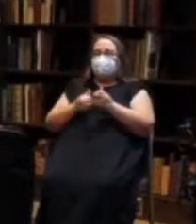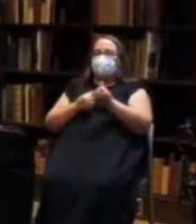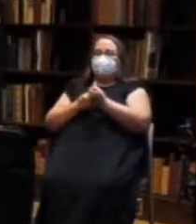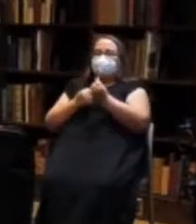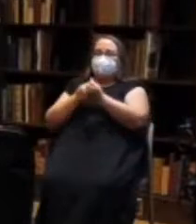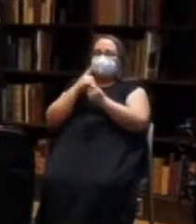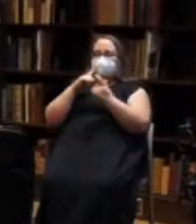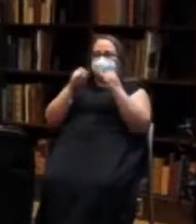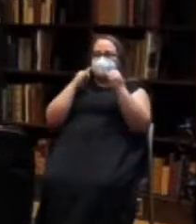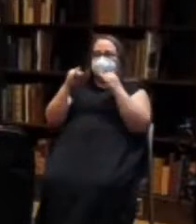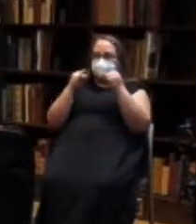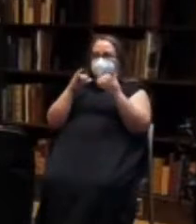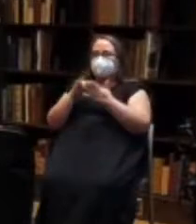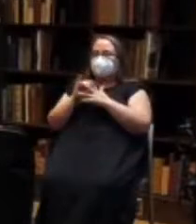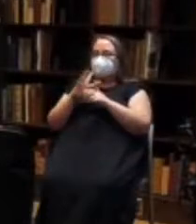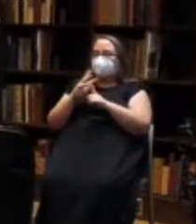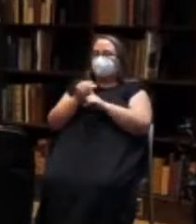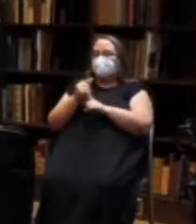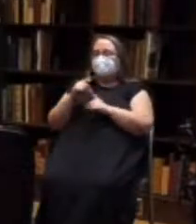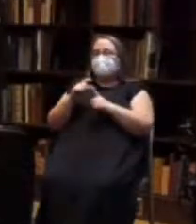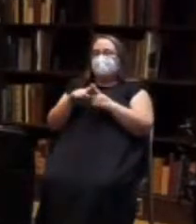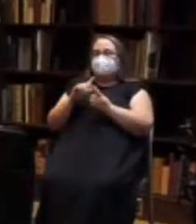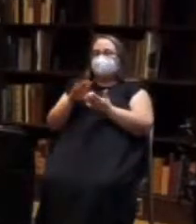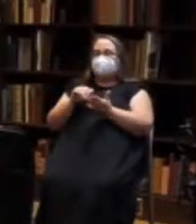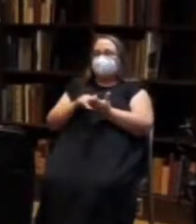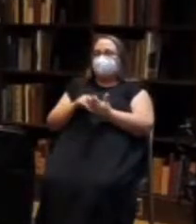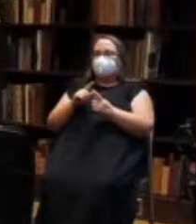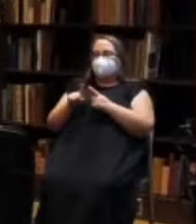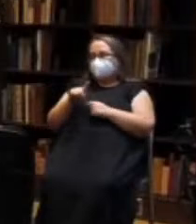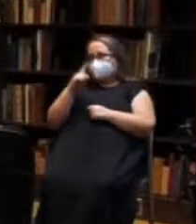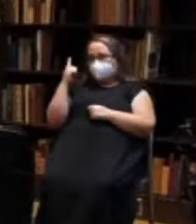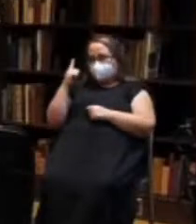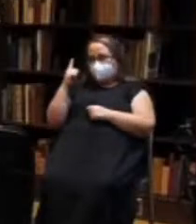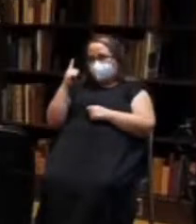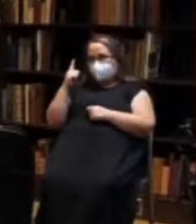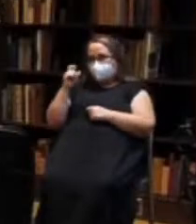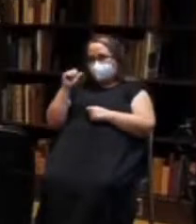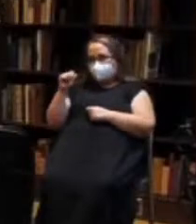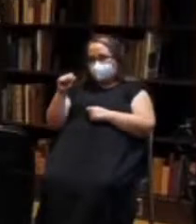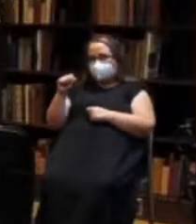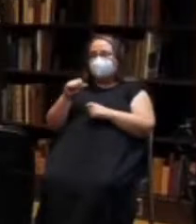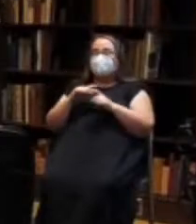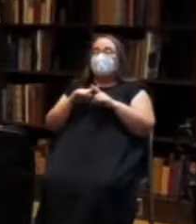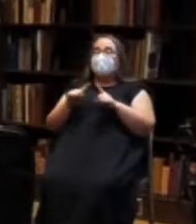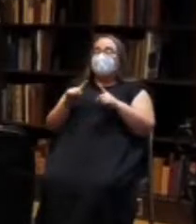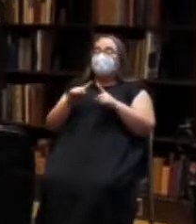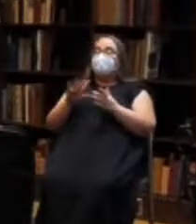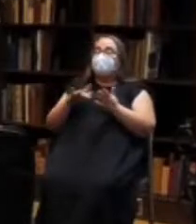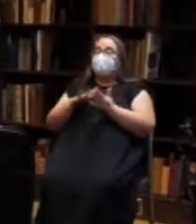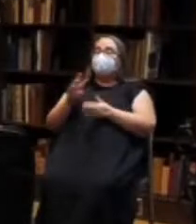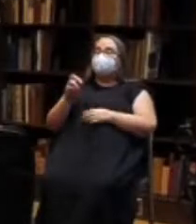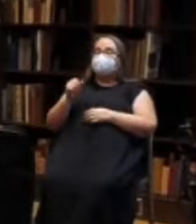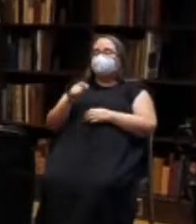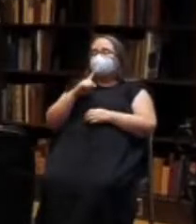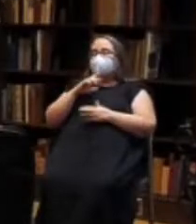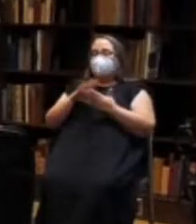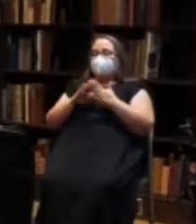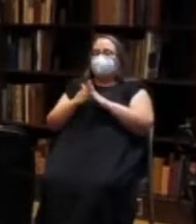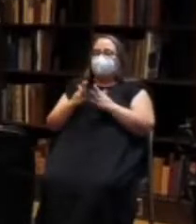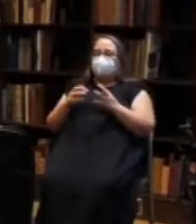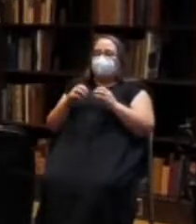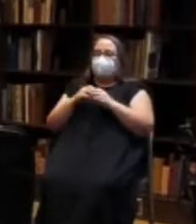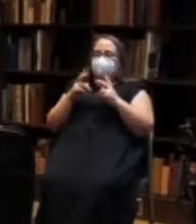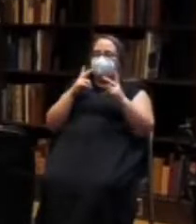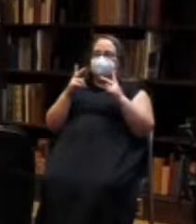advocating for this idea that kind of culture needs to be central to Black nationalism. But by the mid-1960s, this really had become much